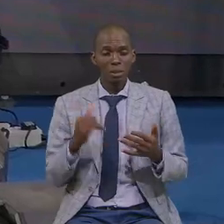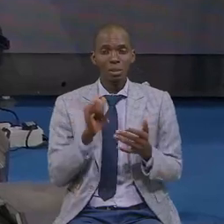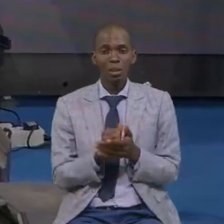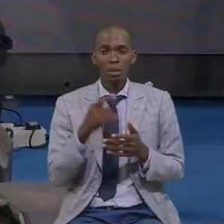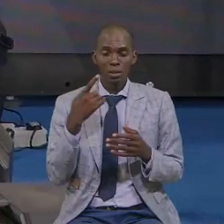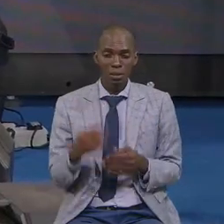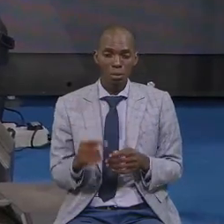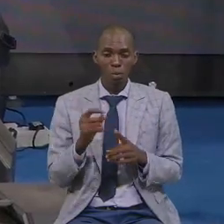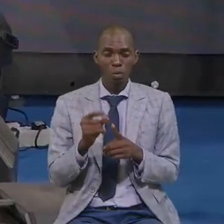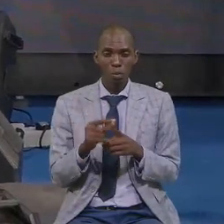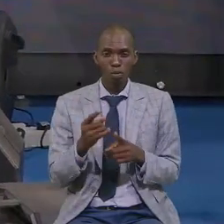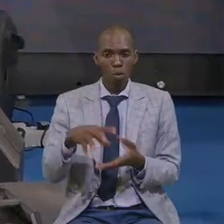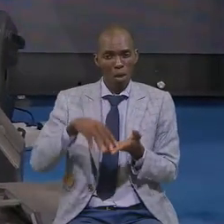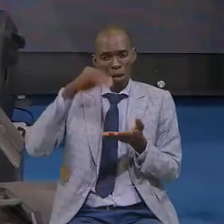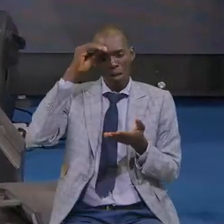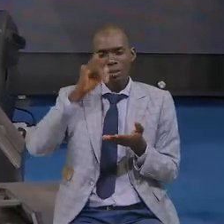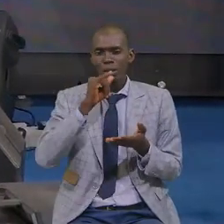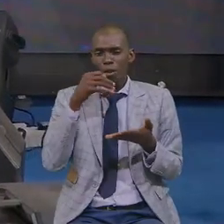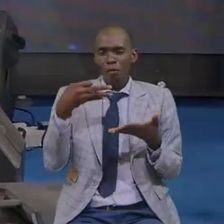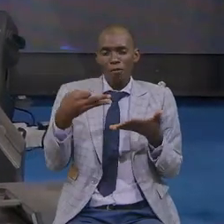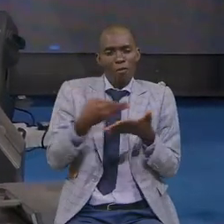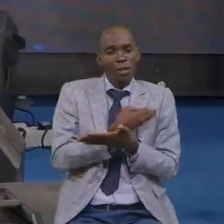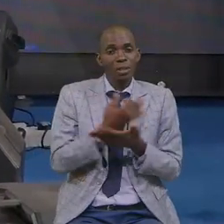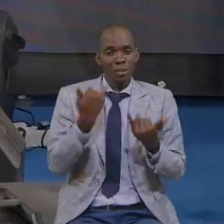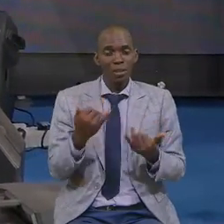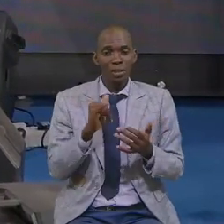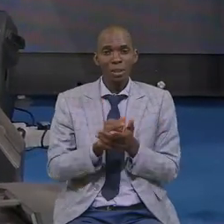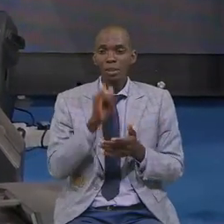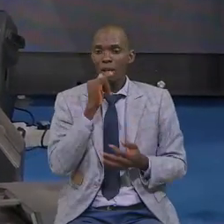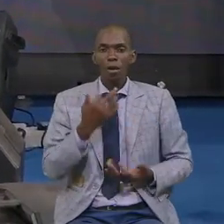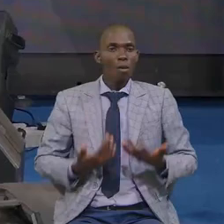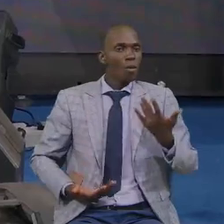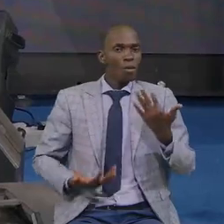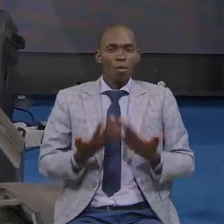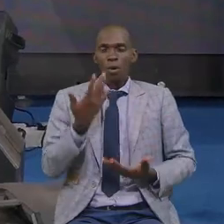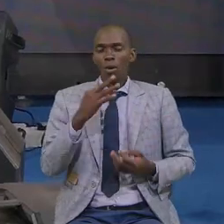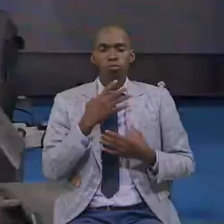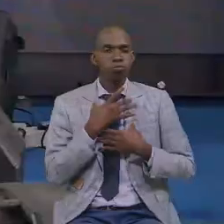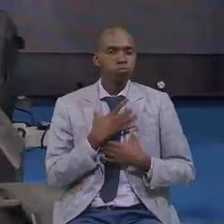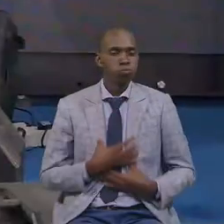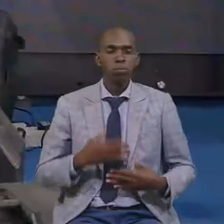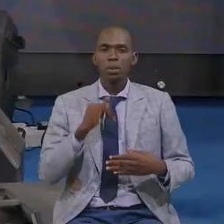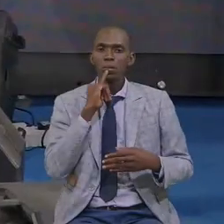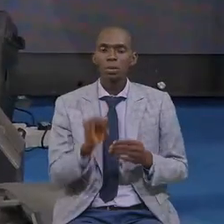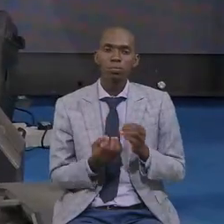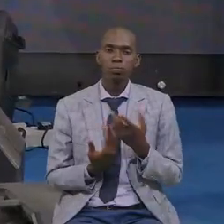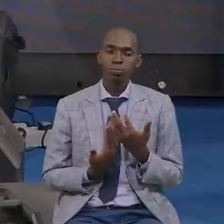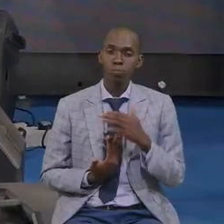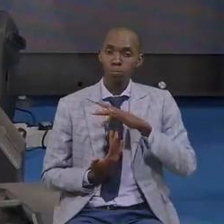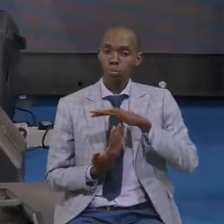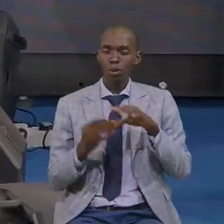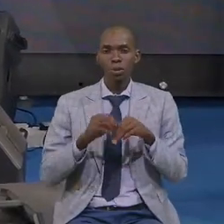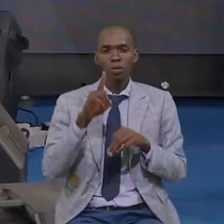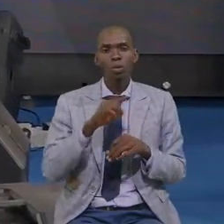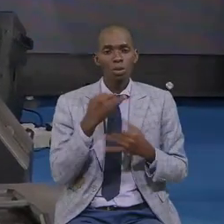fresh, while the fire is burning, while the determination is restored,